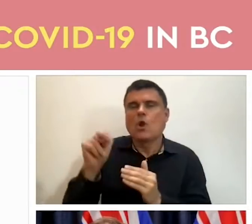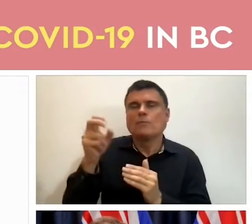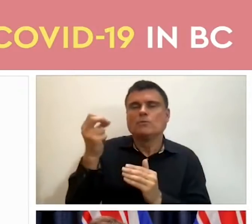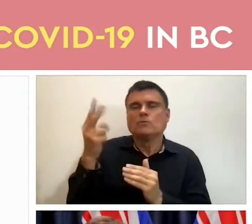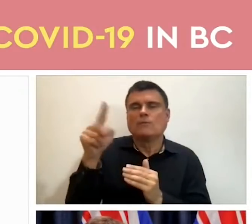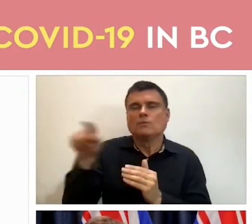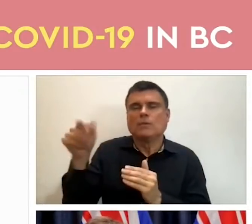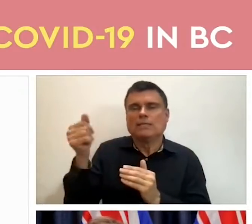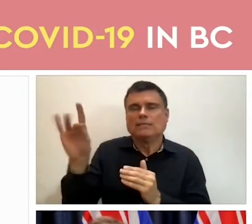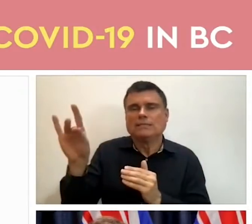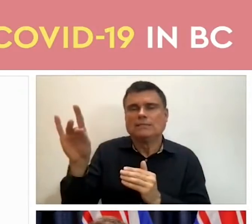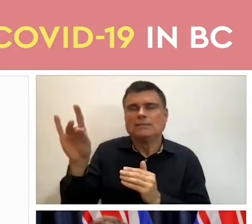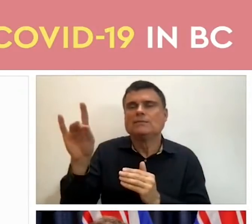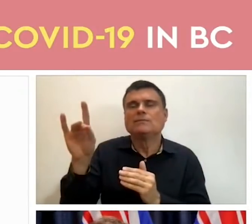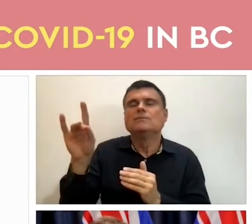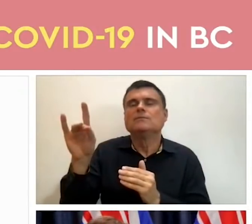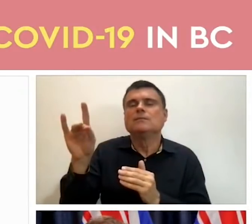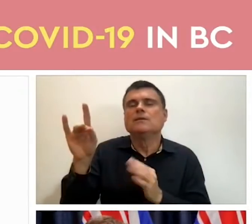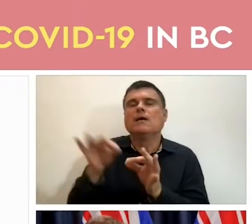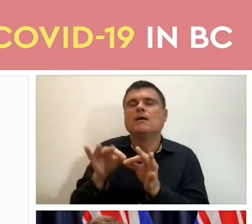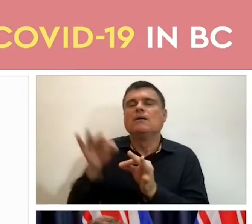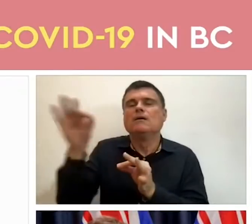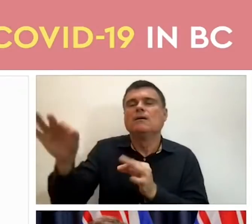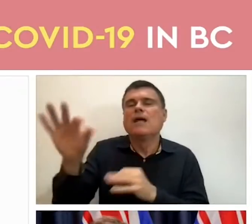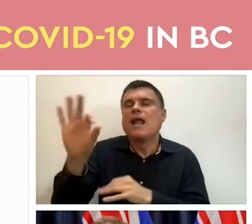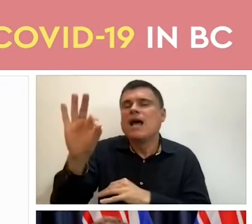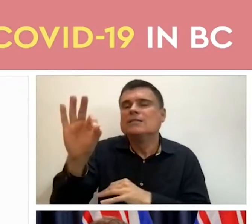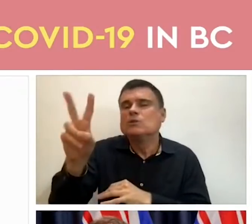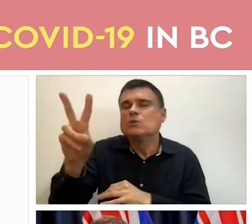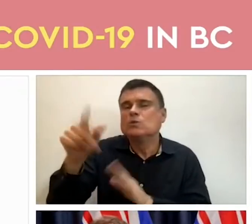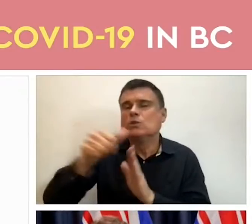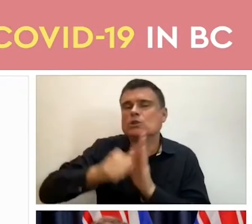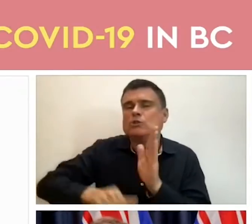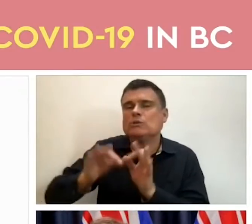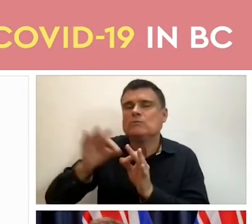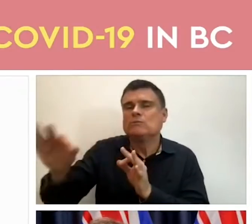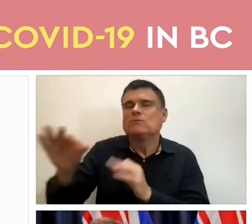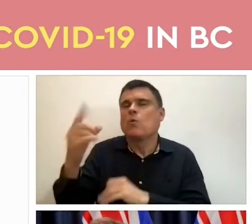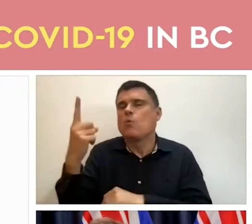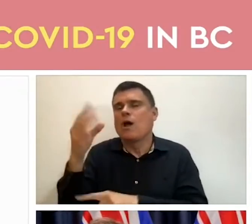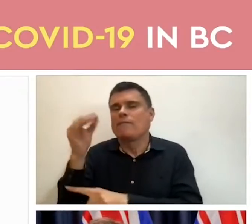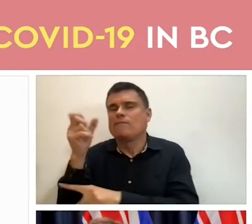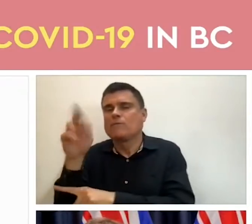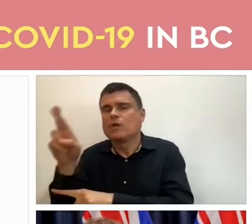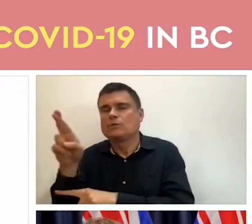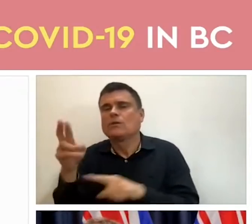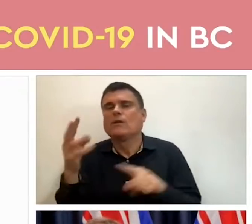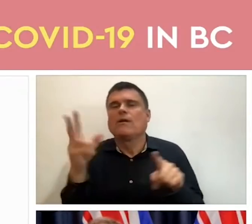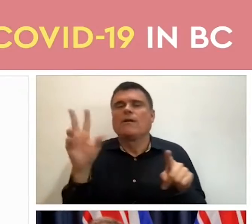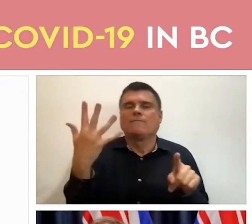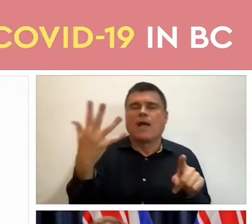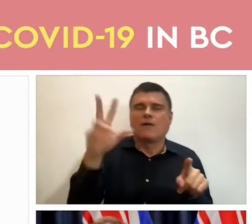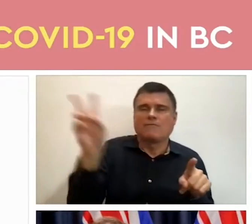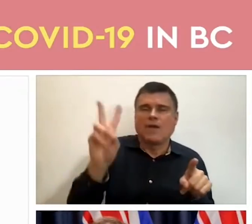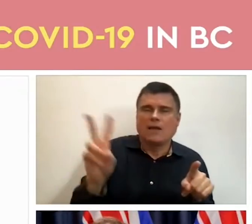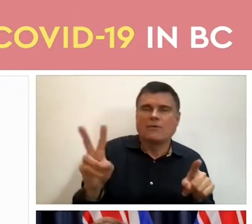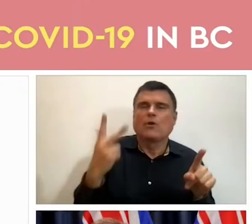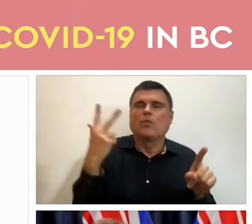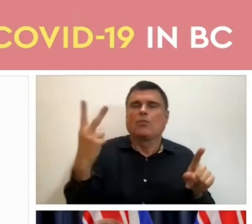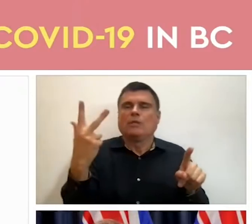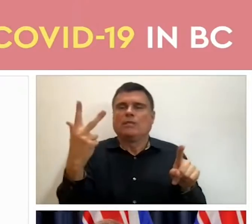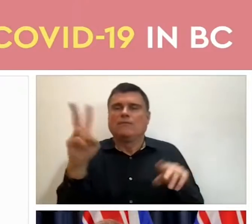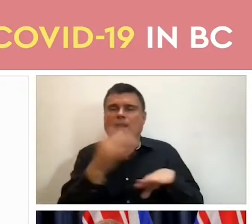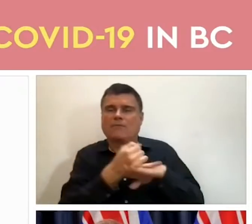non-urgent scheduled surgeries. That was 1 in Fraser Health, 5 in Vancouver Coastal Health, 3 in Vancouver Island Health, 77 in Interior